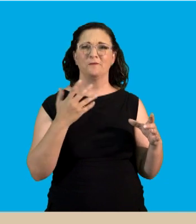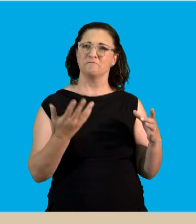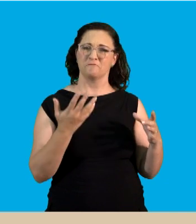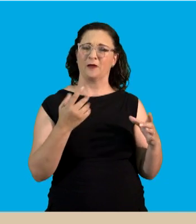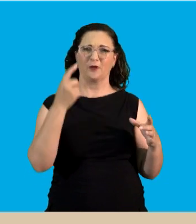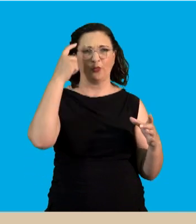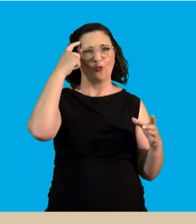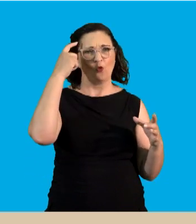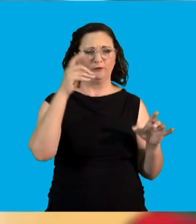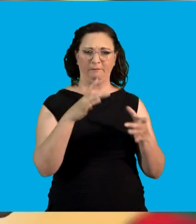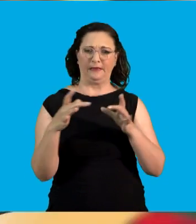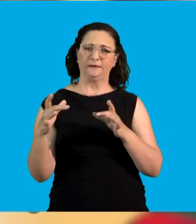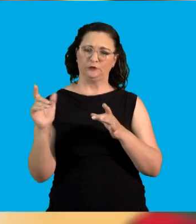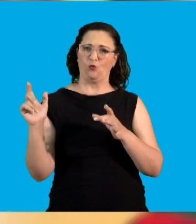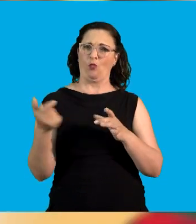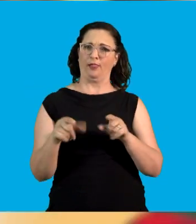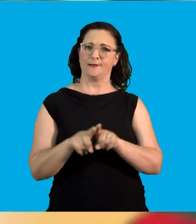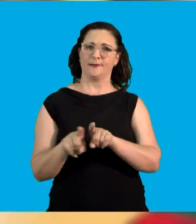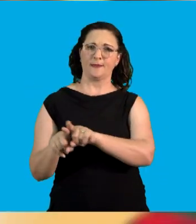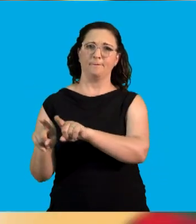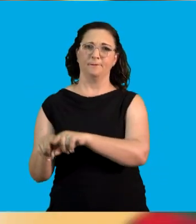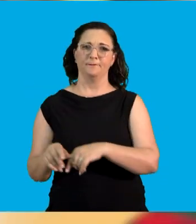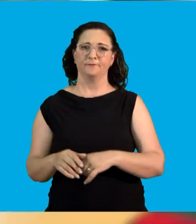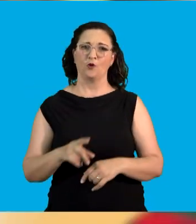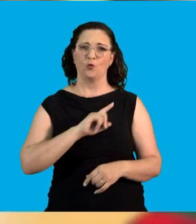that most of us would think that because we are